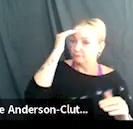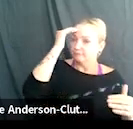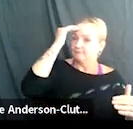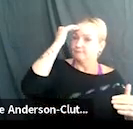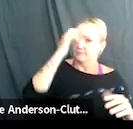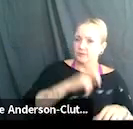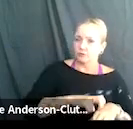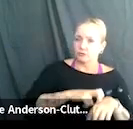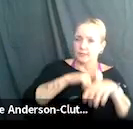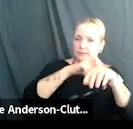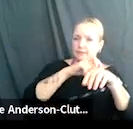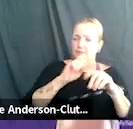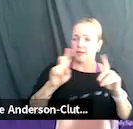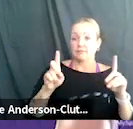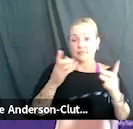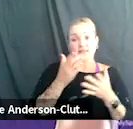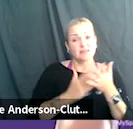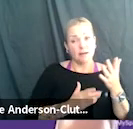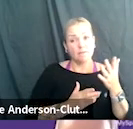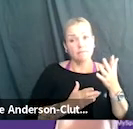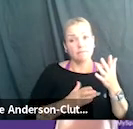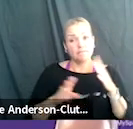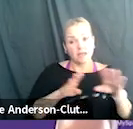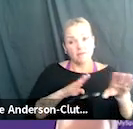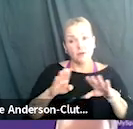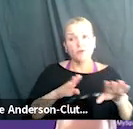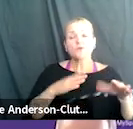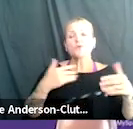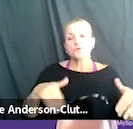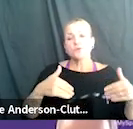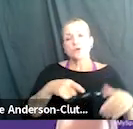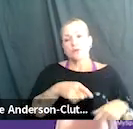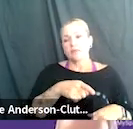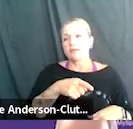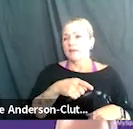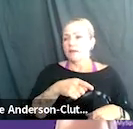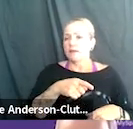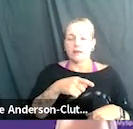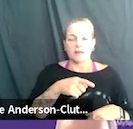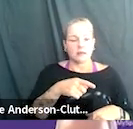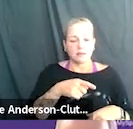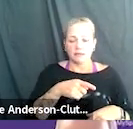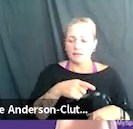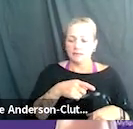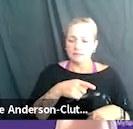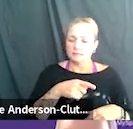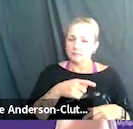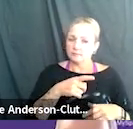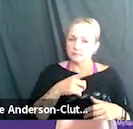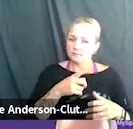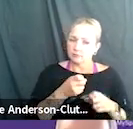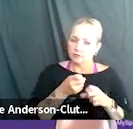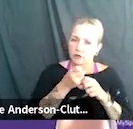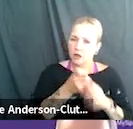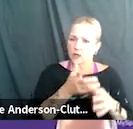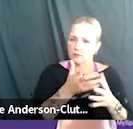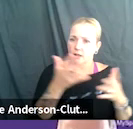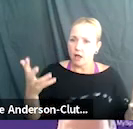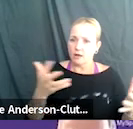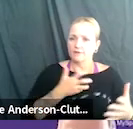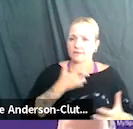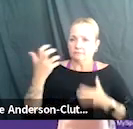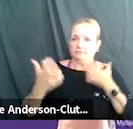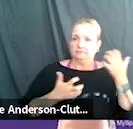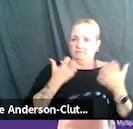things. Yeah. Yep, absolutely. Thank you, Julio. So just to finish up. So first of